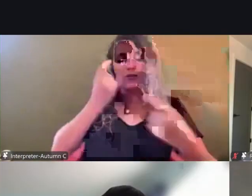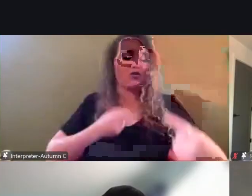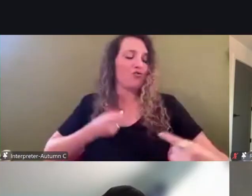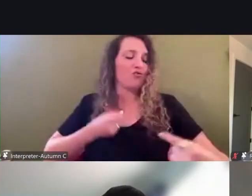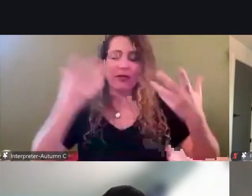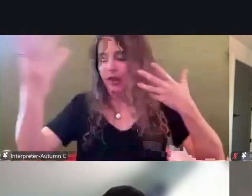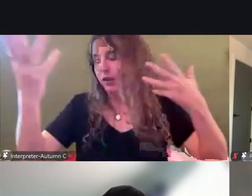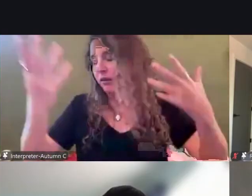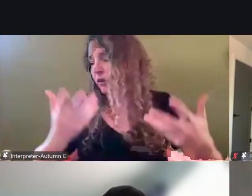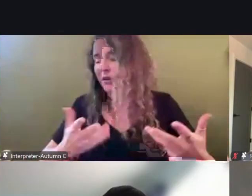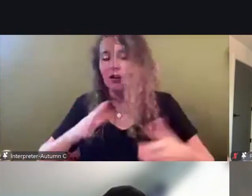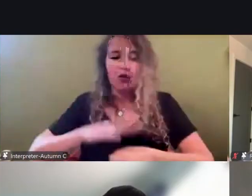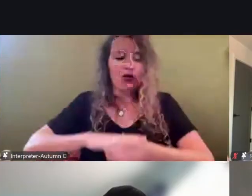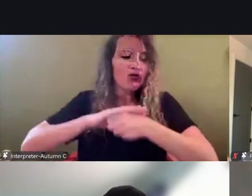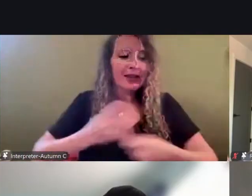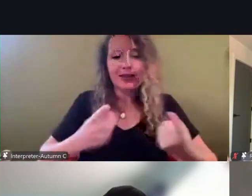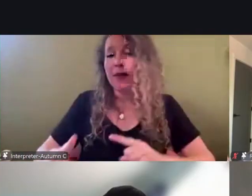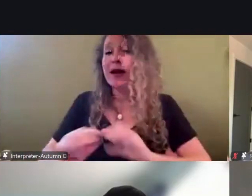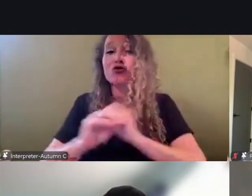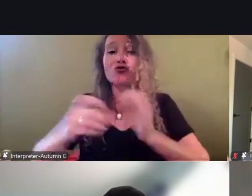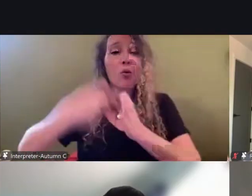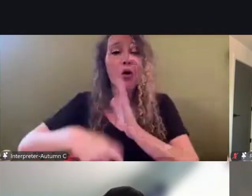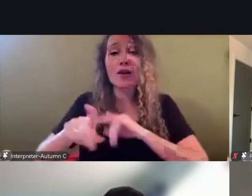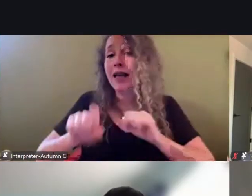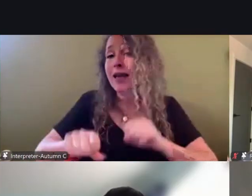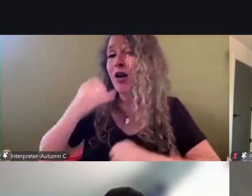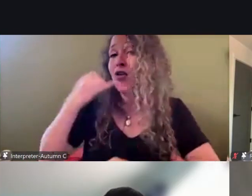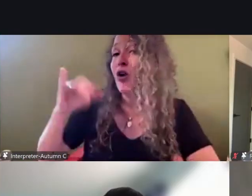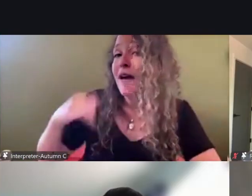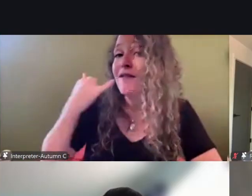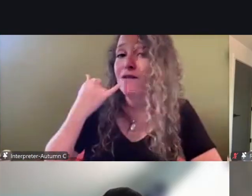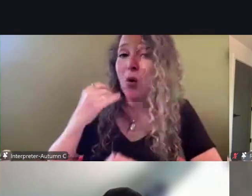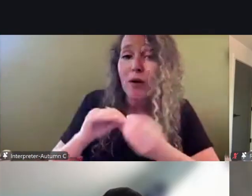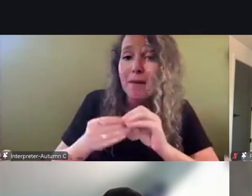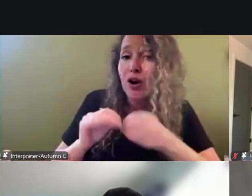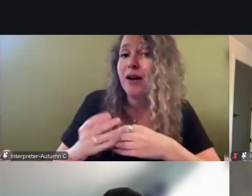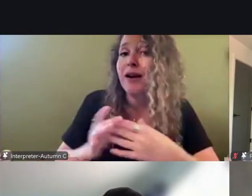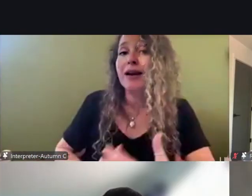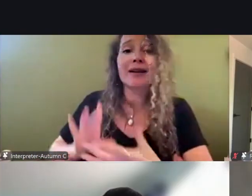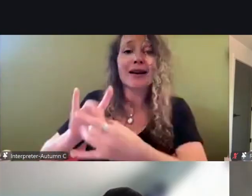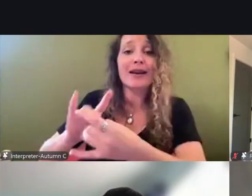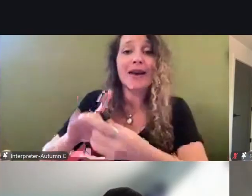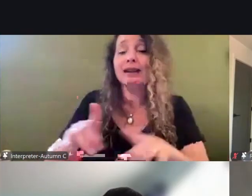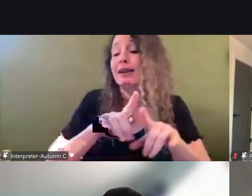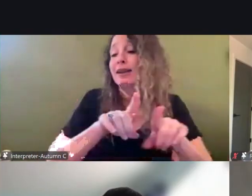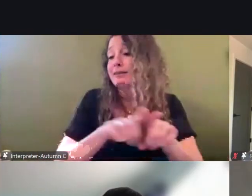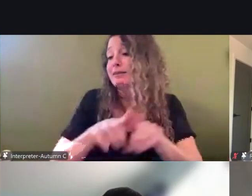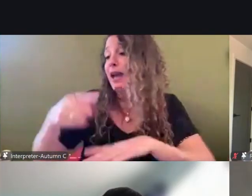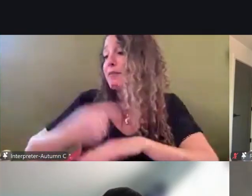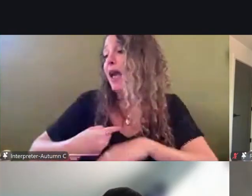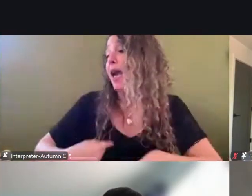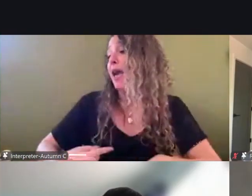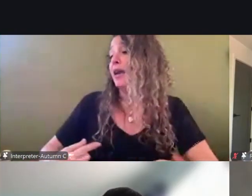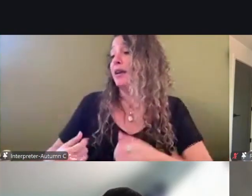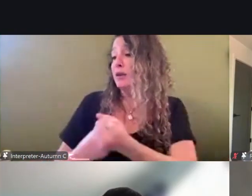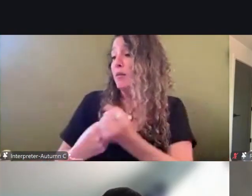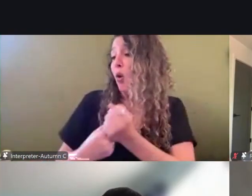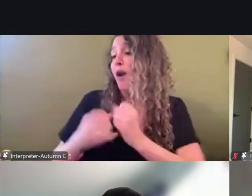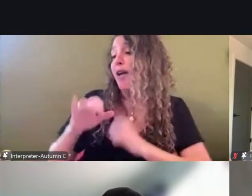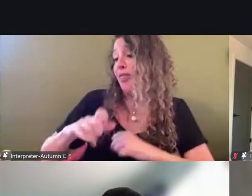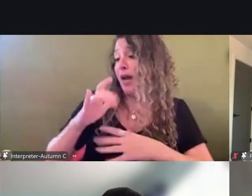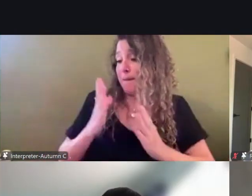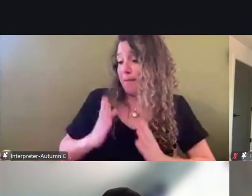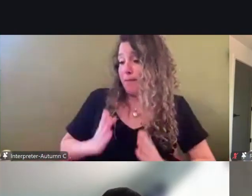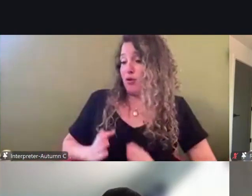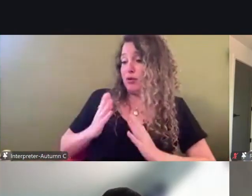in distress, it's no cost, and they can call a number and get connected to someone in same-day support. And then based on what they're struggling, that person